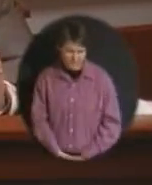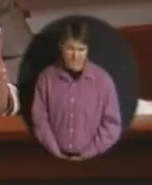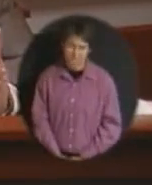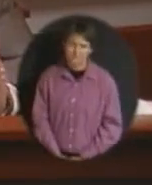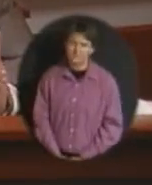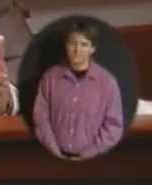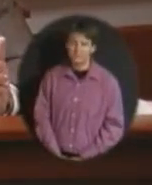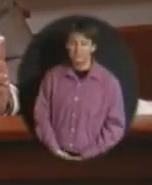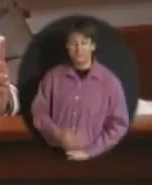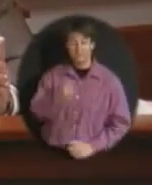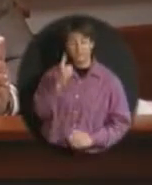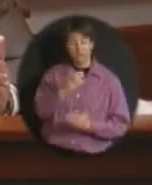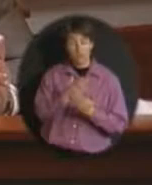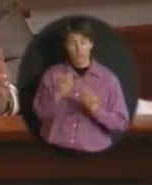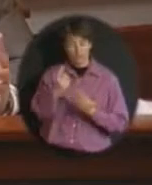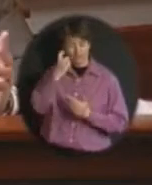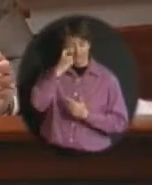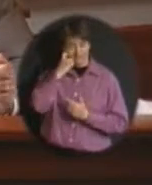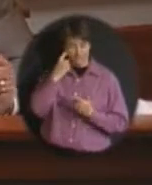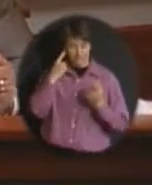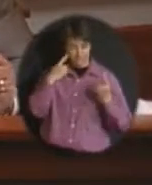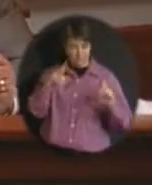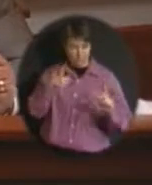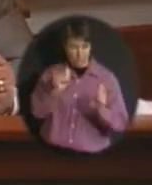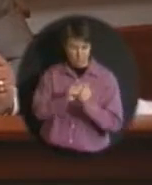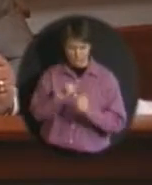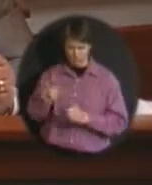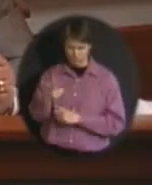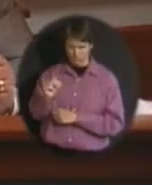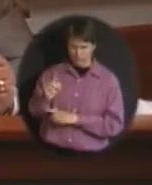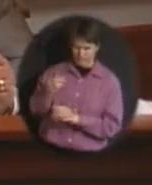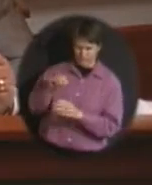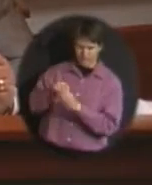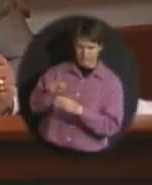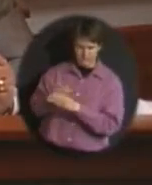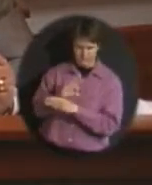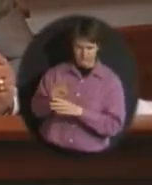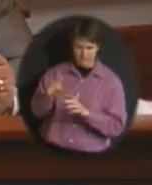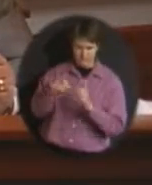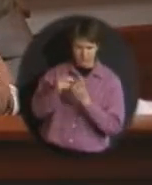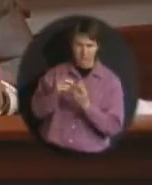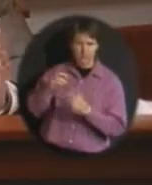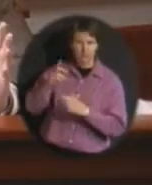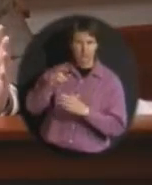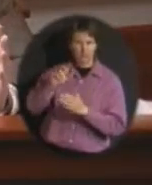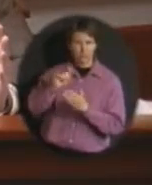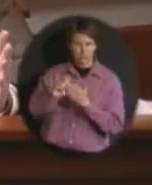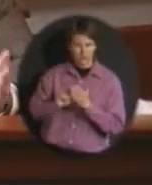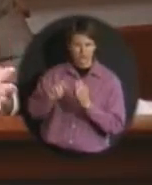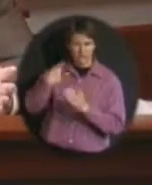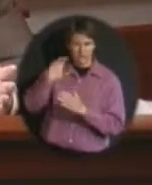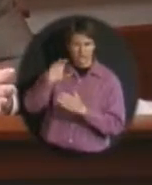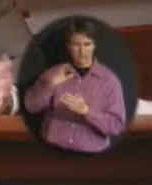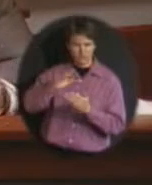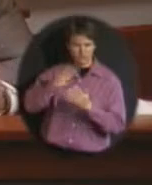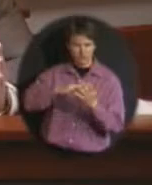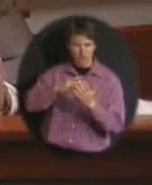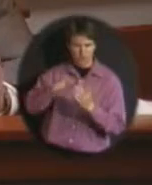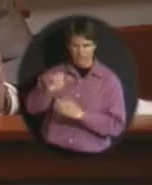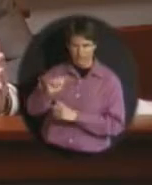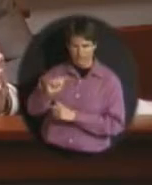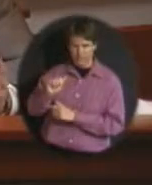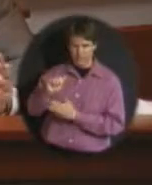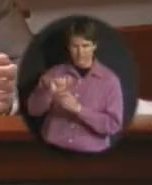One of the big things that they've just accomplished with John in the business department is rewriting the chart of accounts, which was huge for us, and now we're going to align